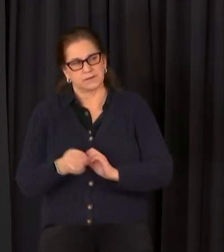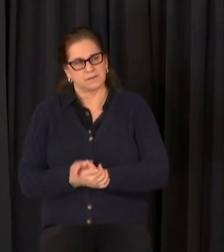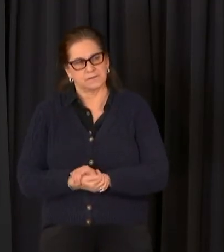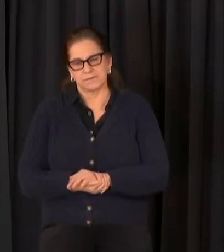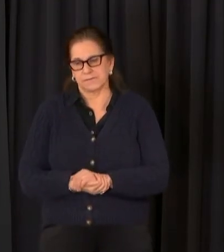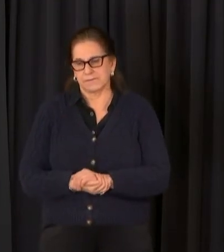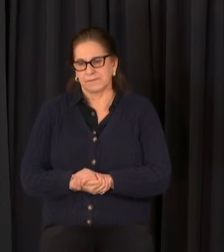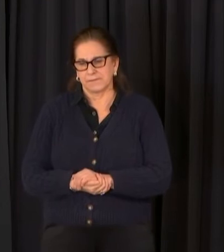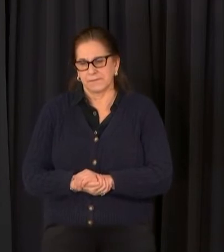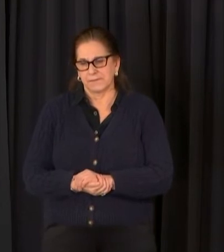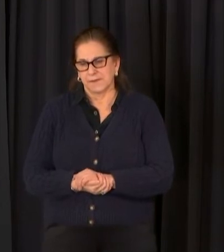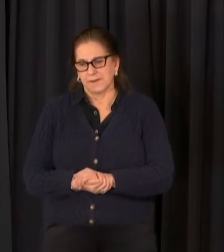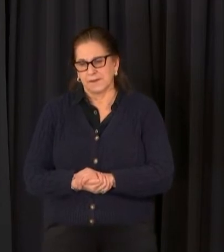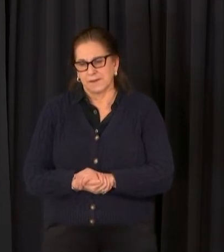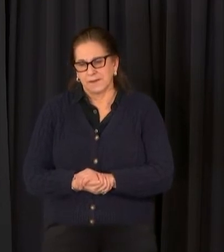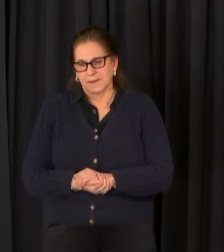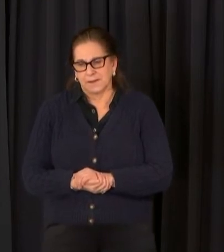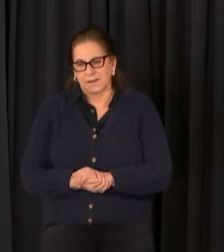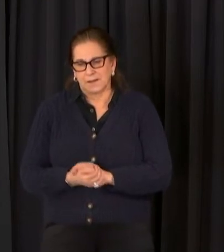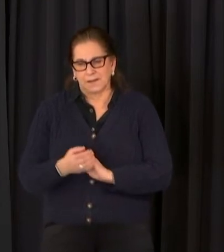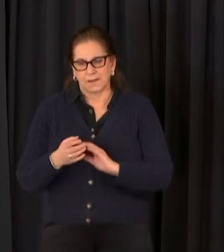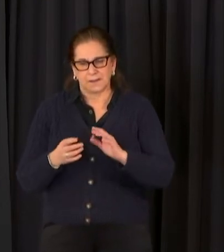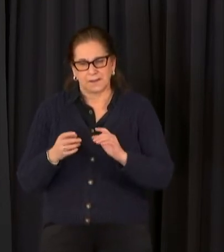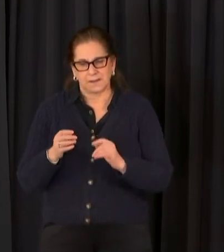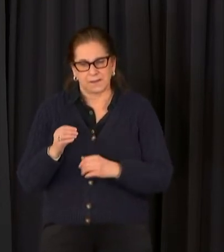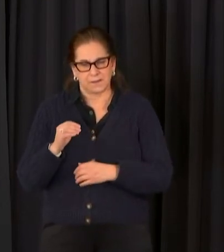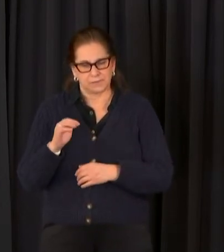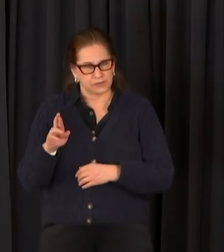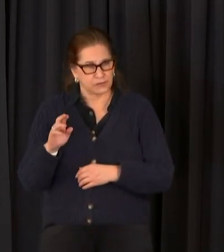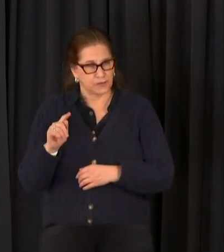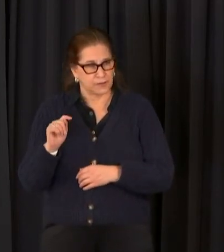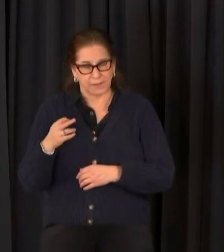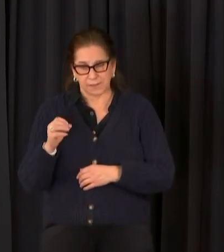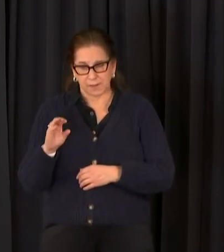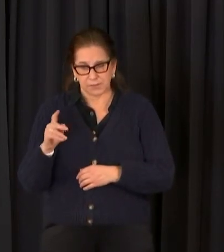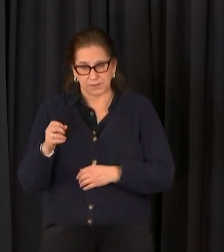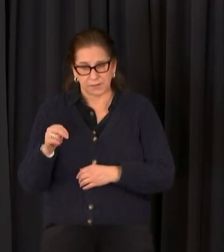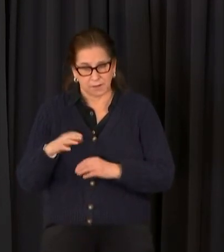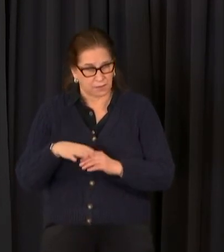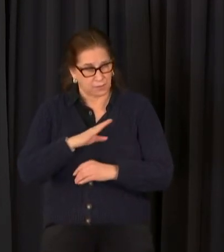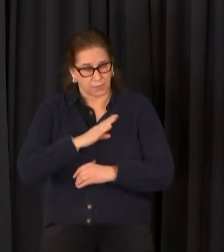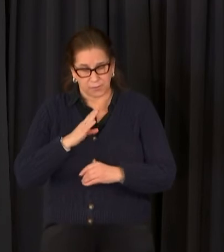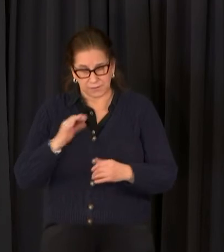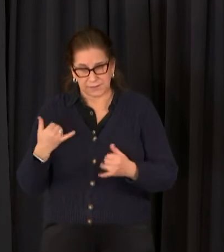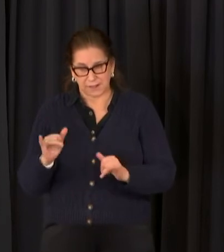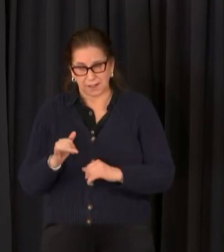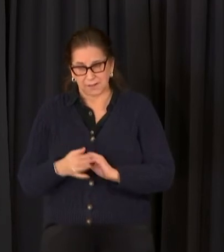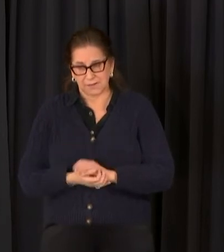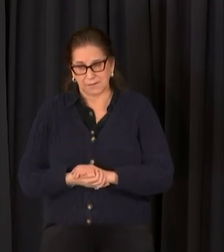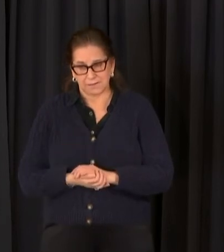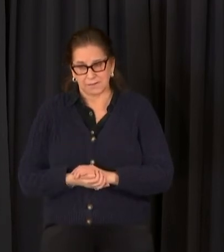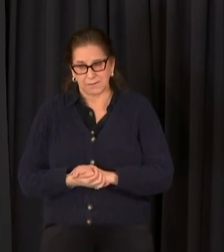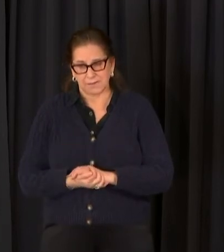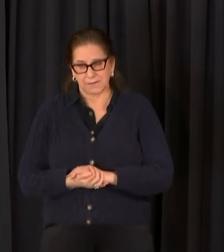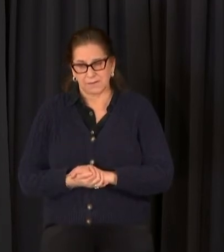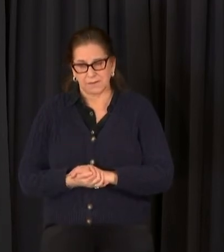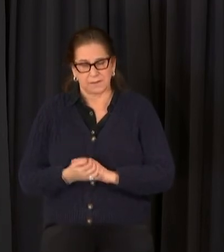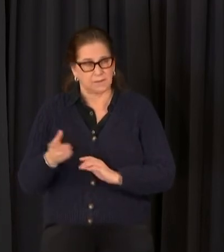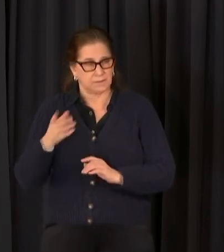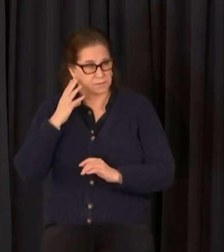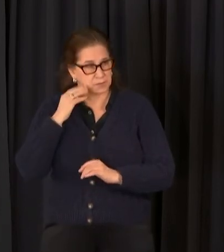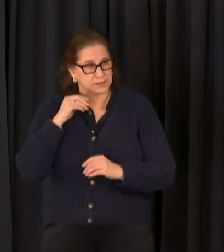you talk about Mr. Thompson's qualifications, why you think he deserves a seat on that board? As far as I can tell, much of his experience is in the criminal